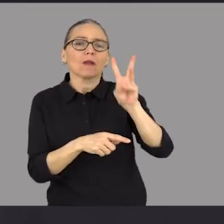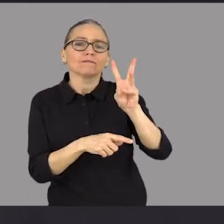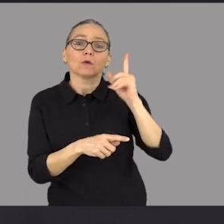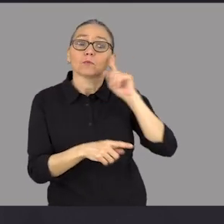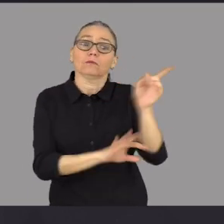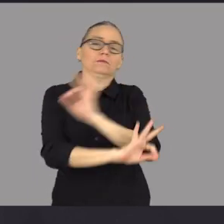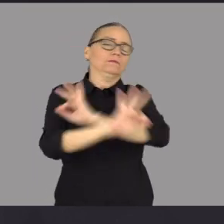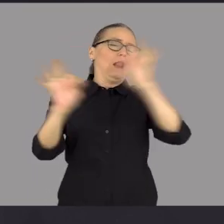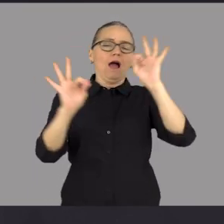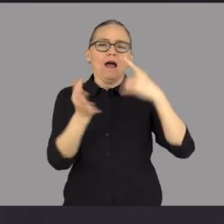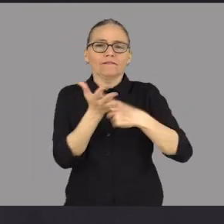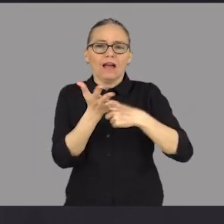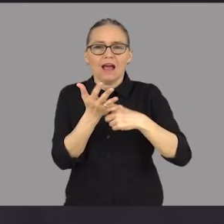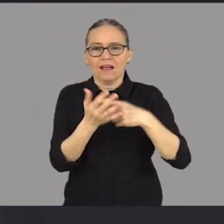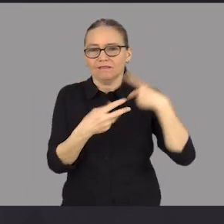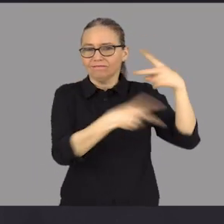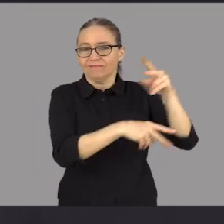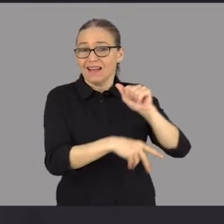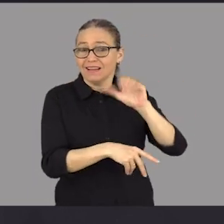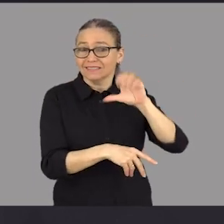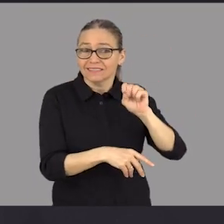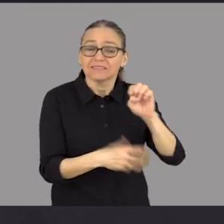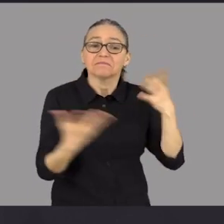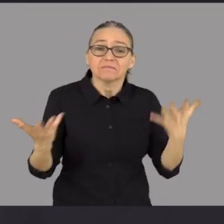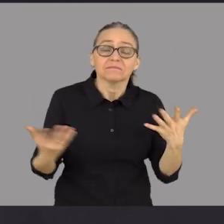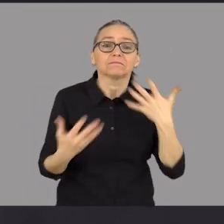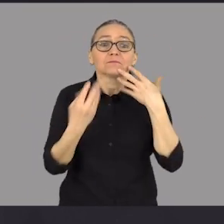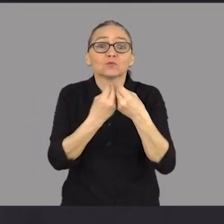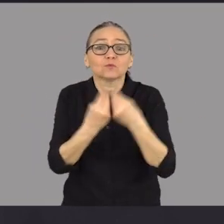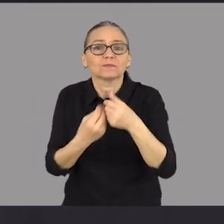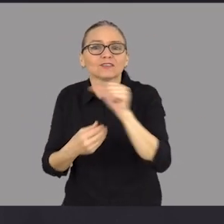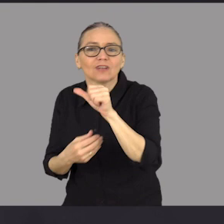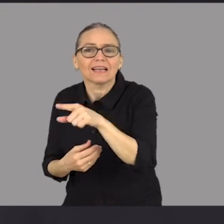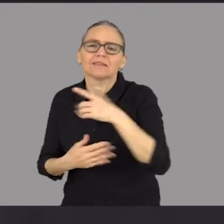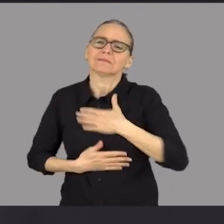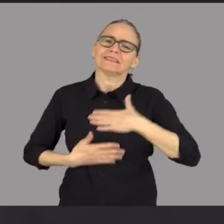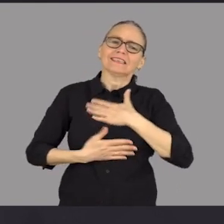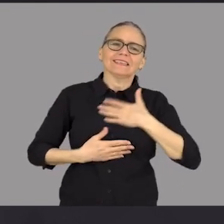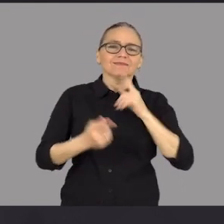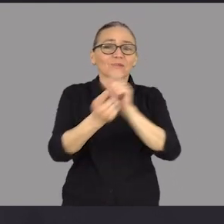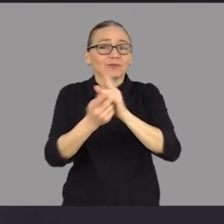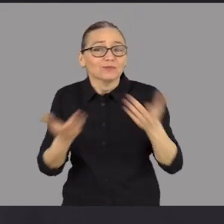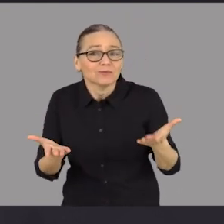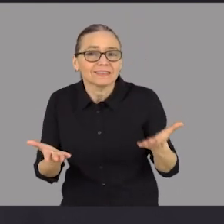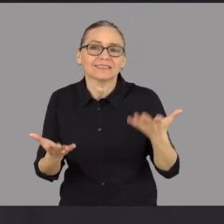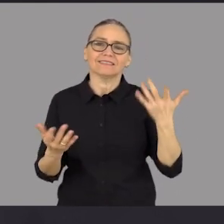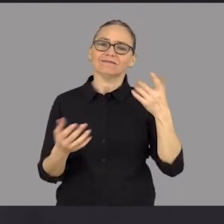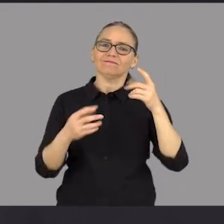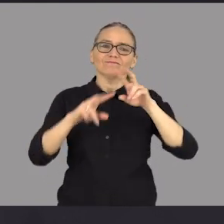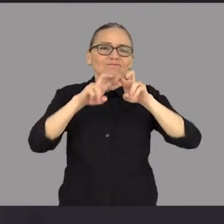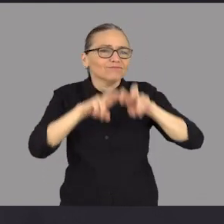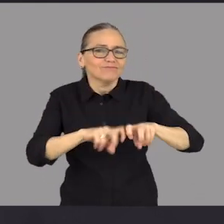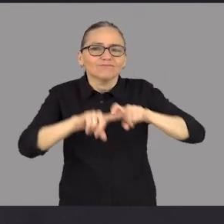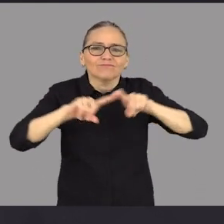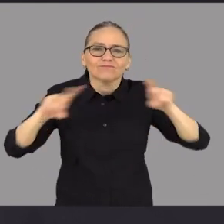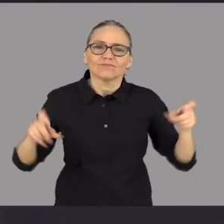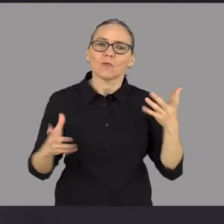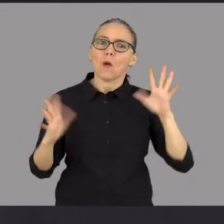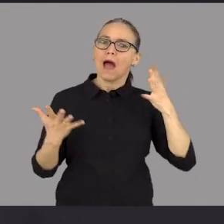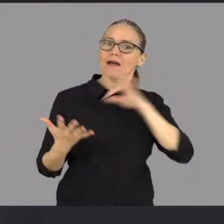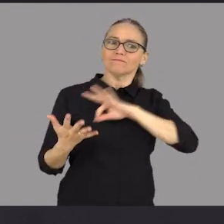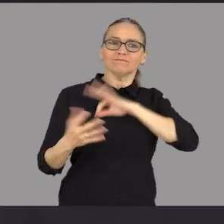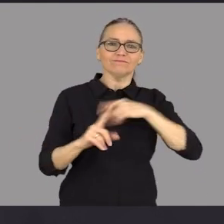so much, Ashley. We're thrilled to have all of you join us today to explore promising practices in